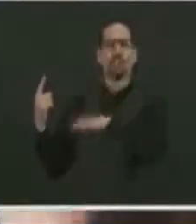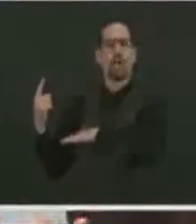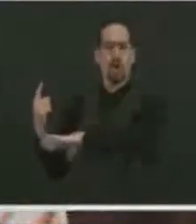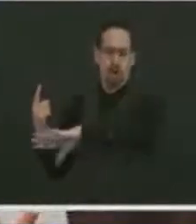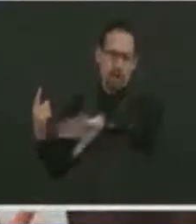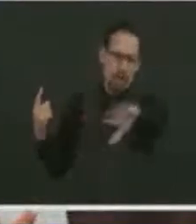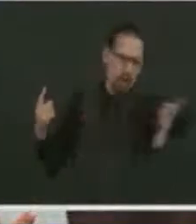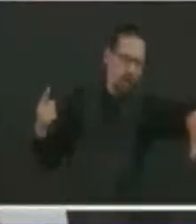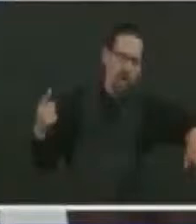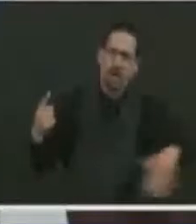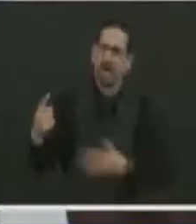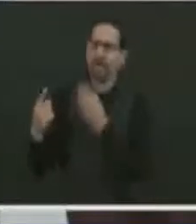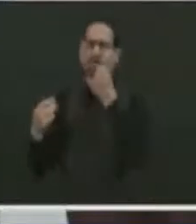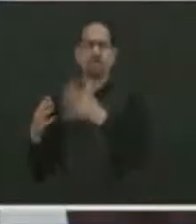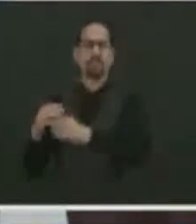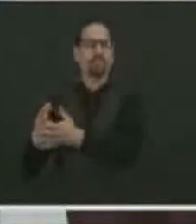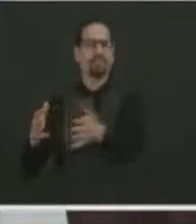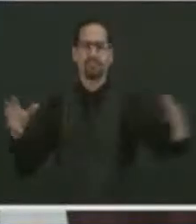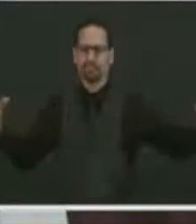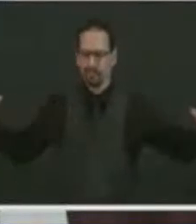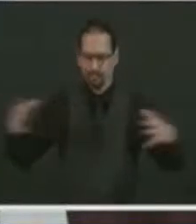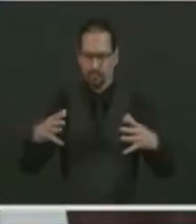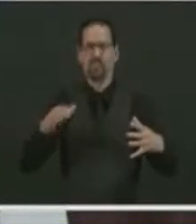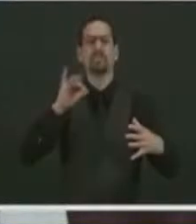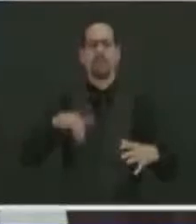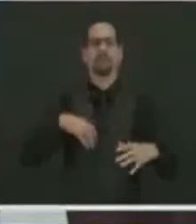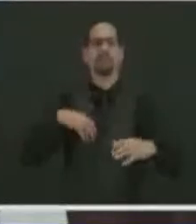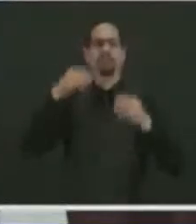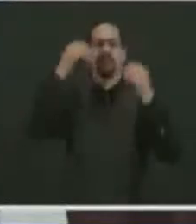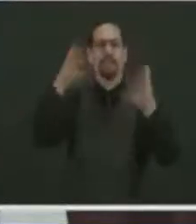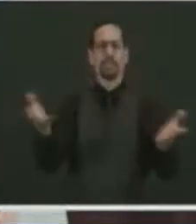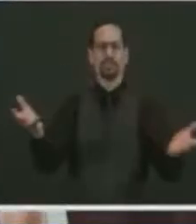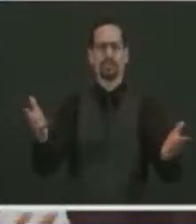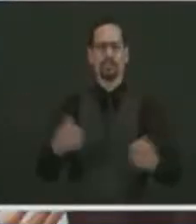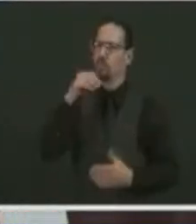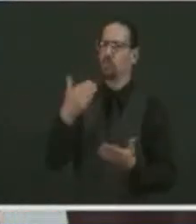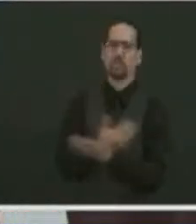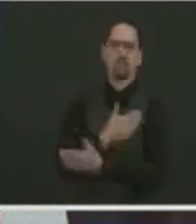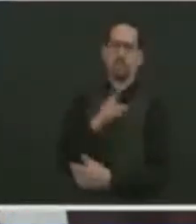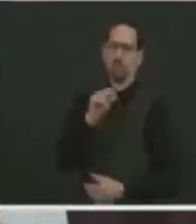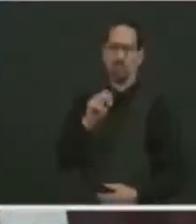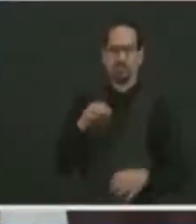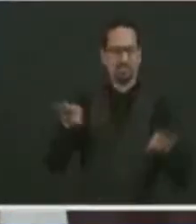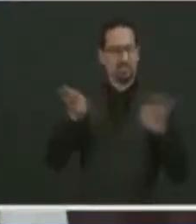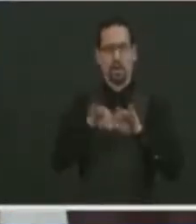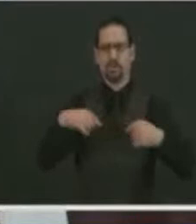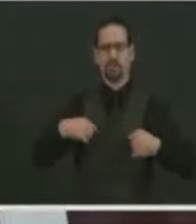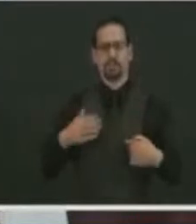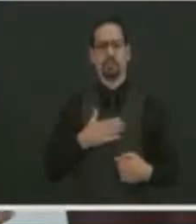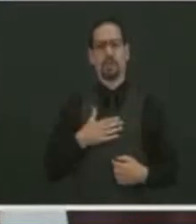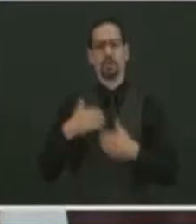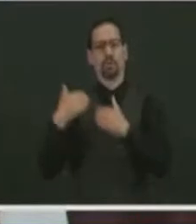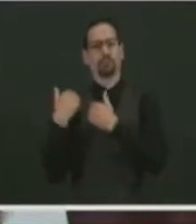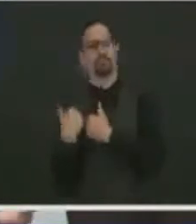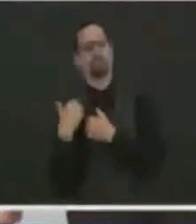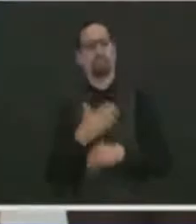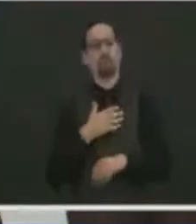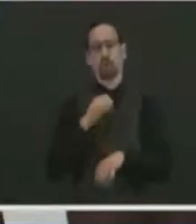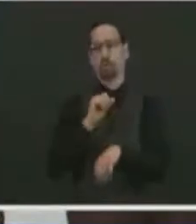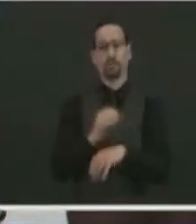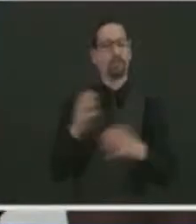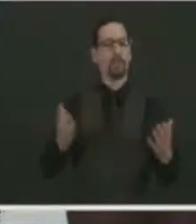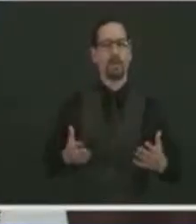through this before. So what I'm trying to do is just read and study and